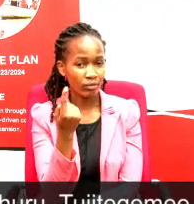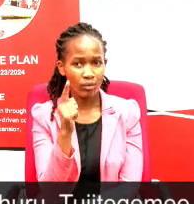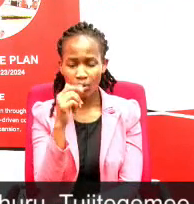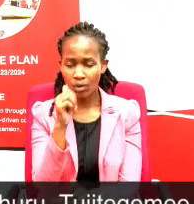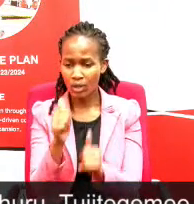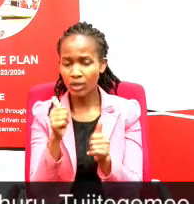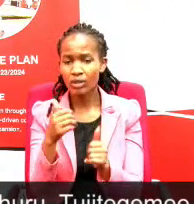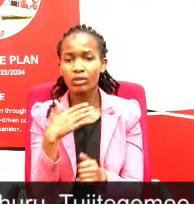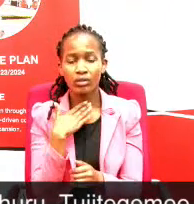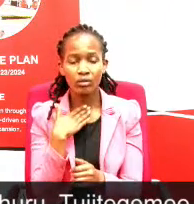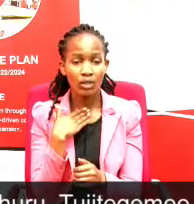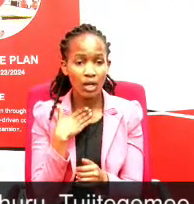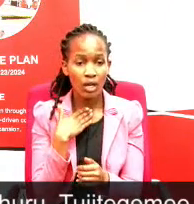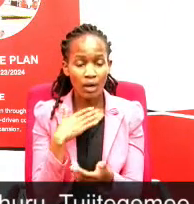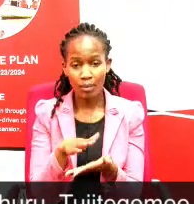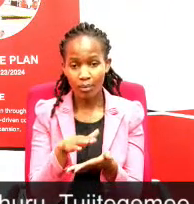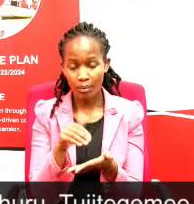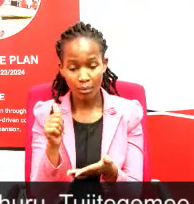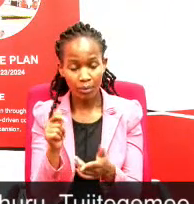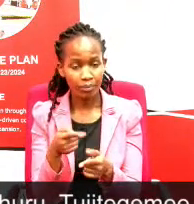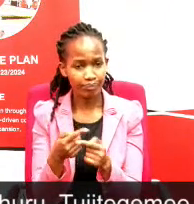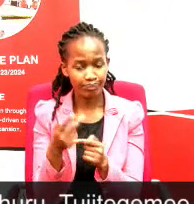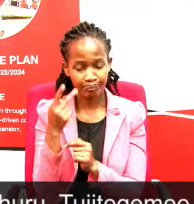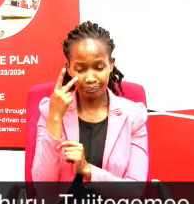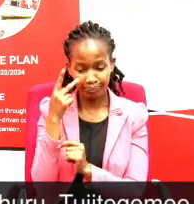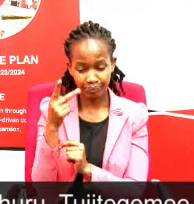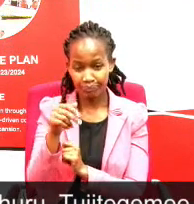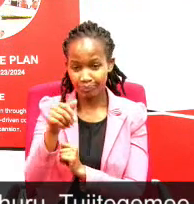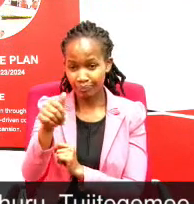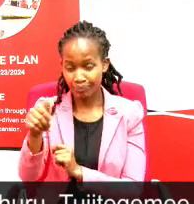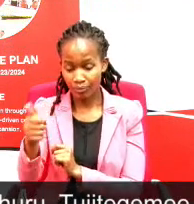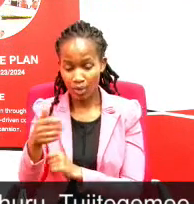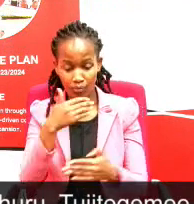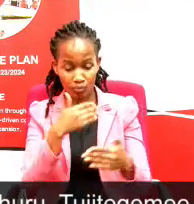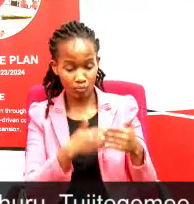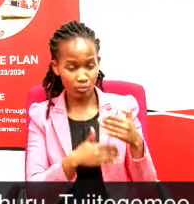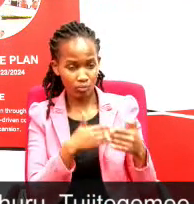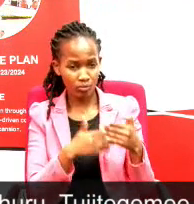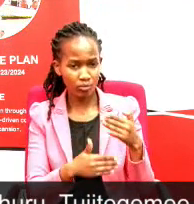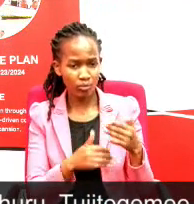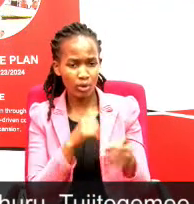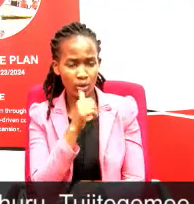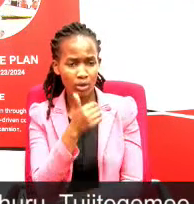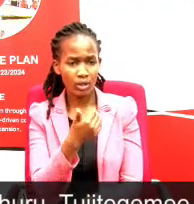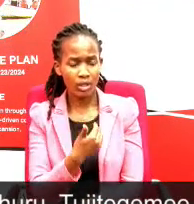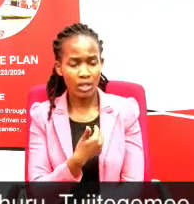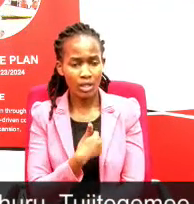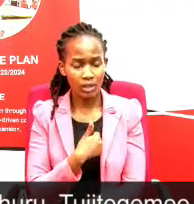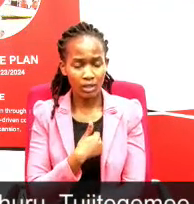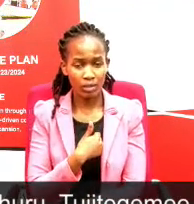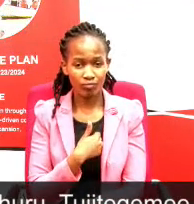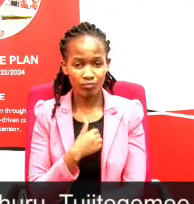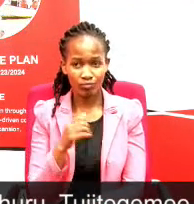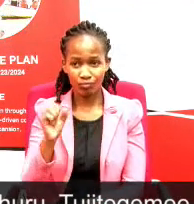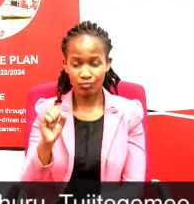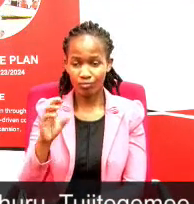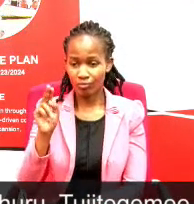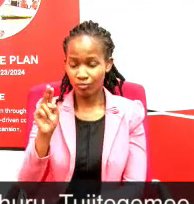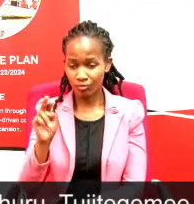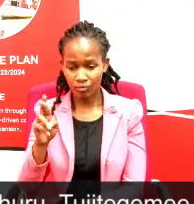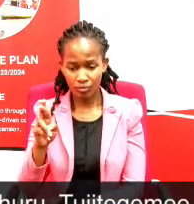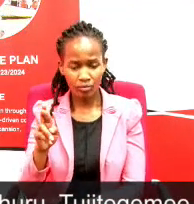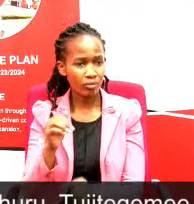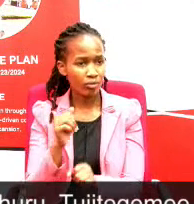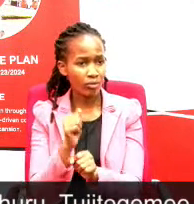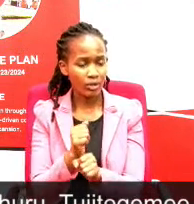thing we need the most in Lokchogyo. And as you see, Nadapal border doesn't have a scanner. So